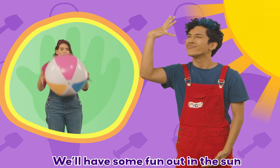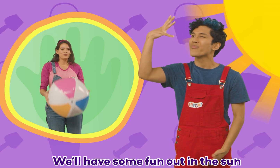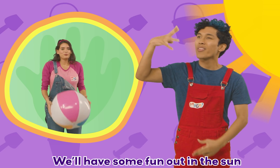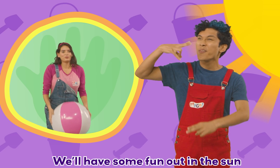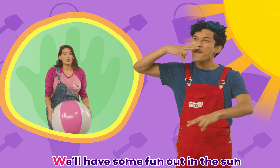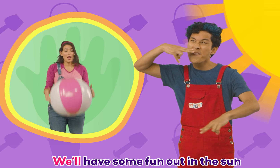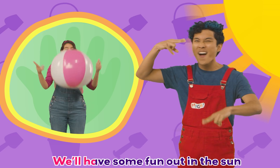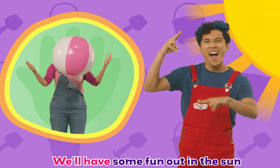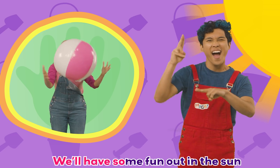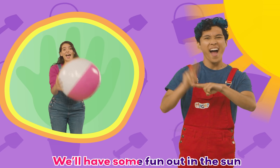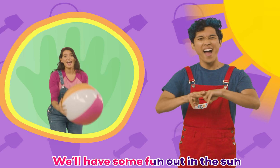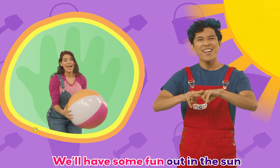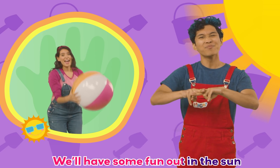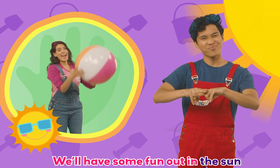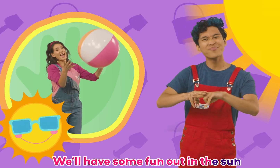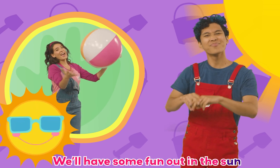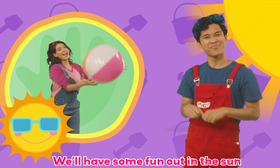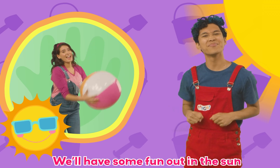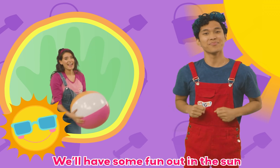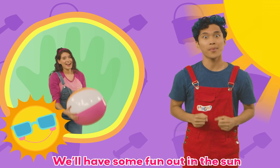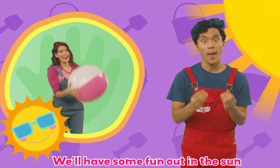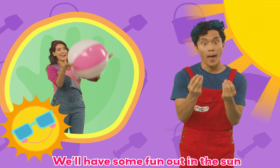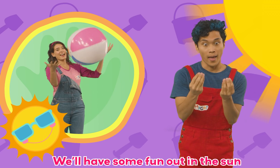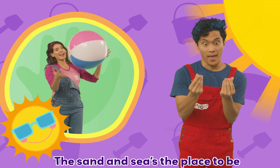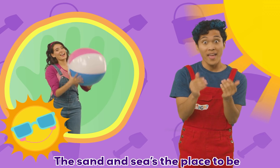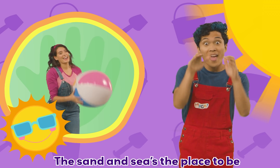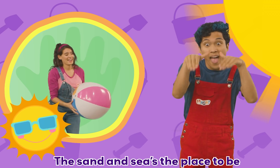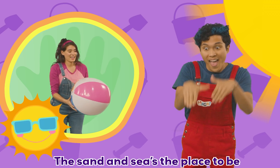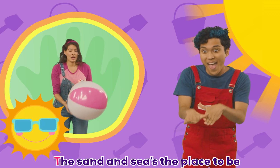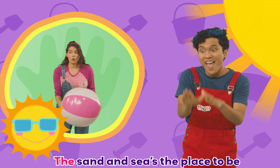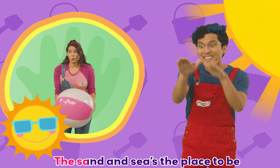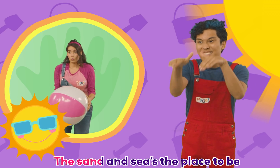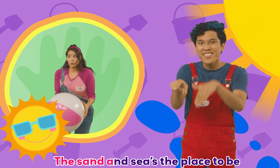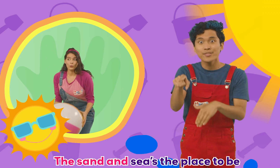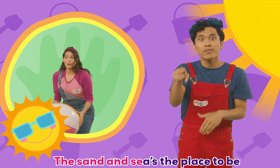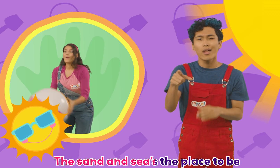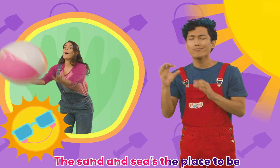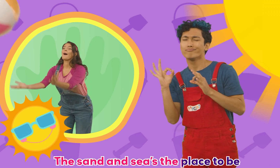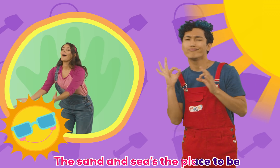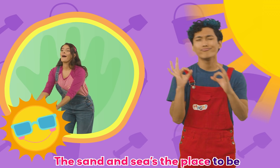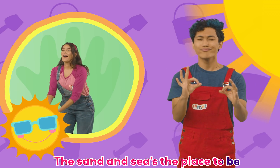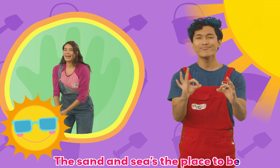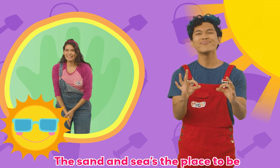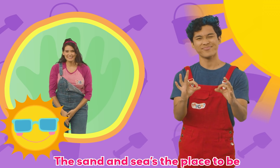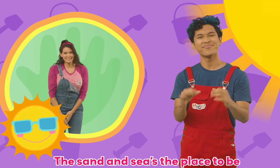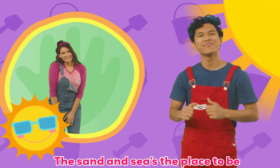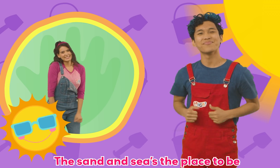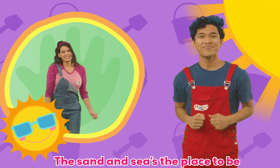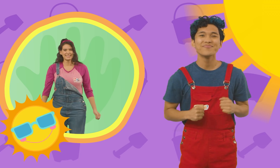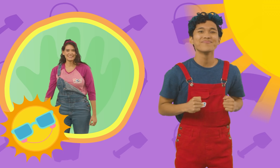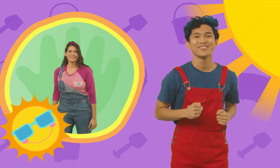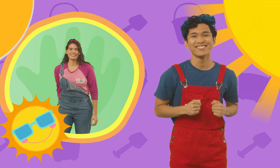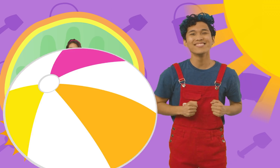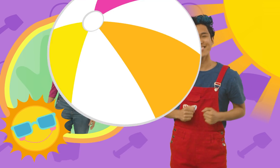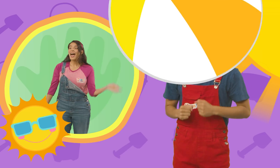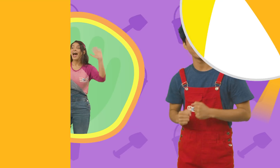we'll have some fun out in the sun. The sand and sea's the place to be.